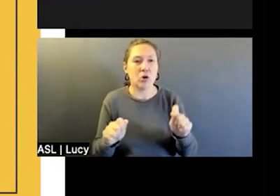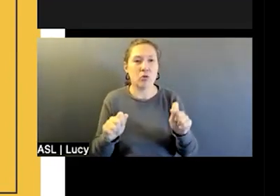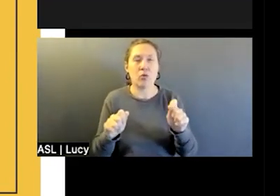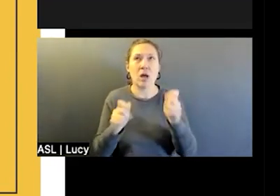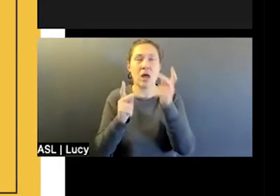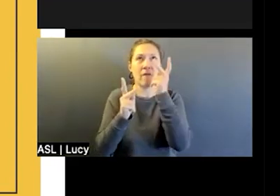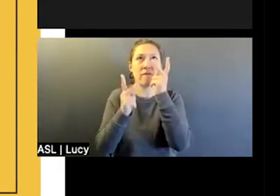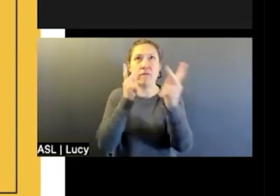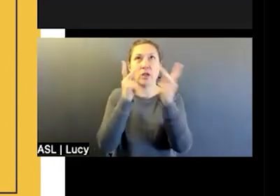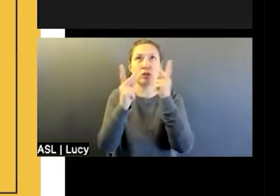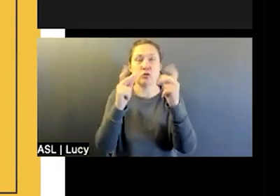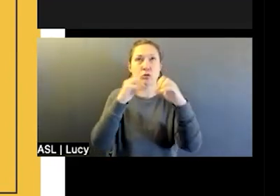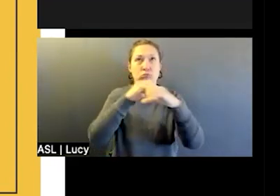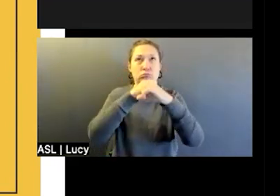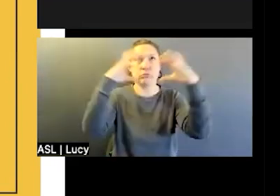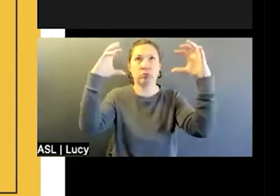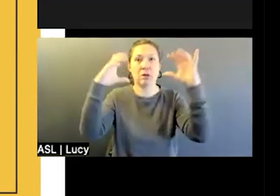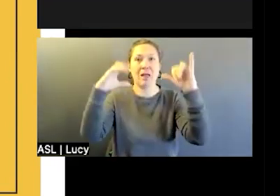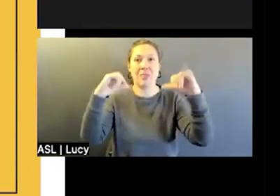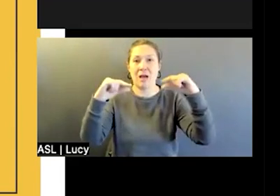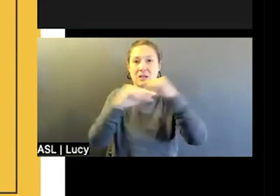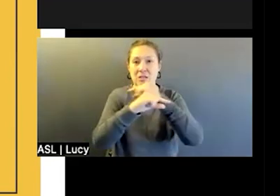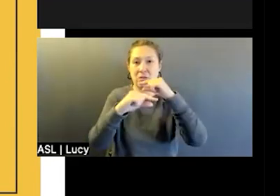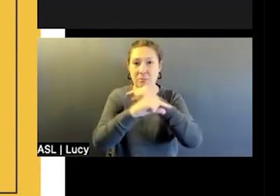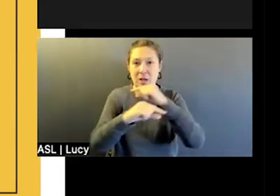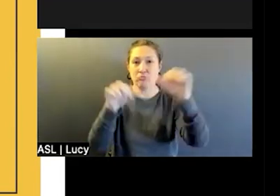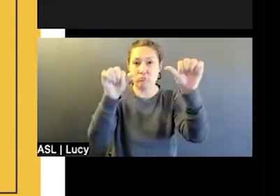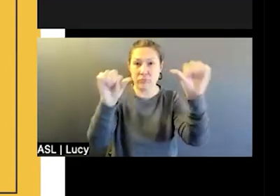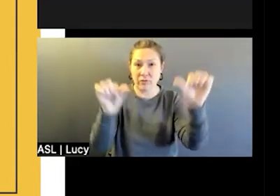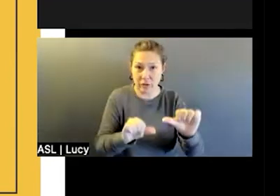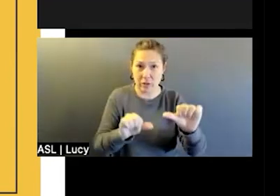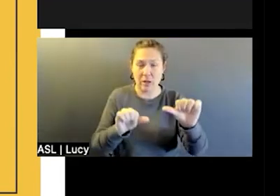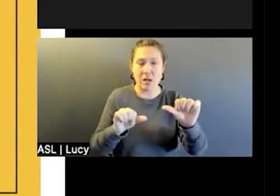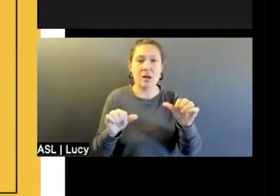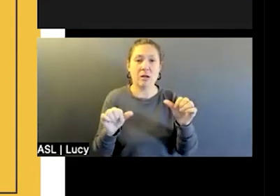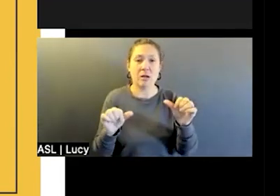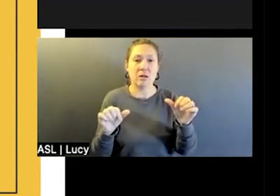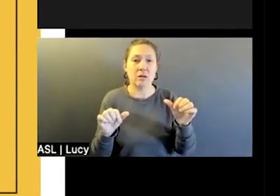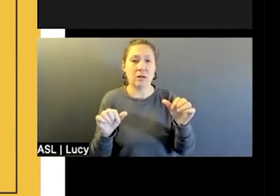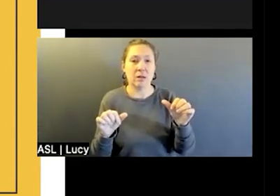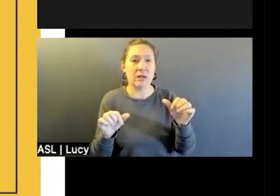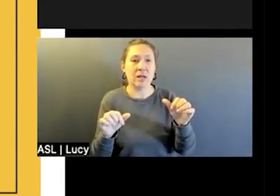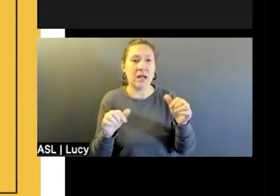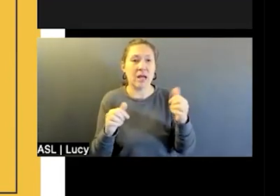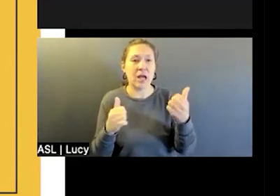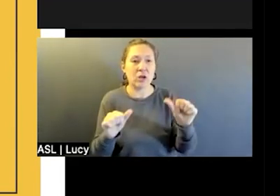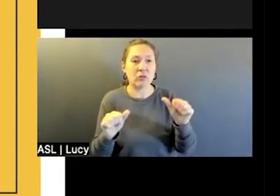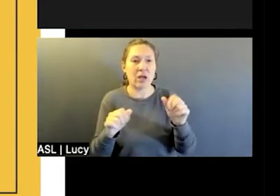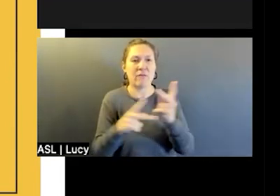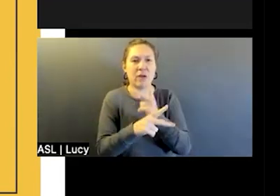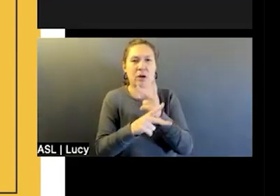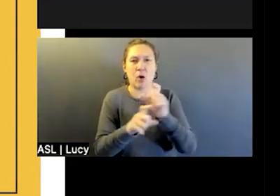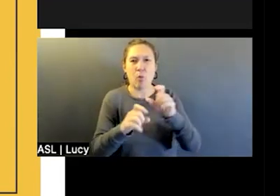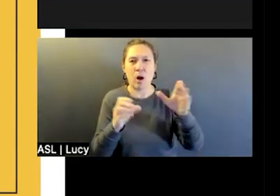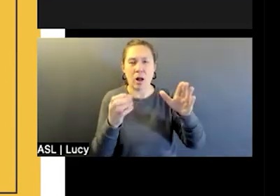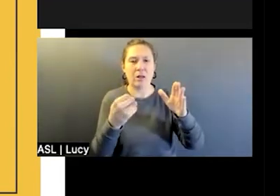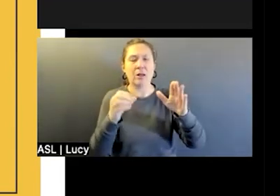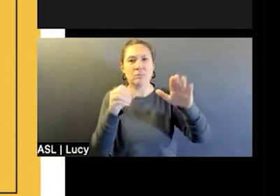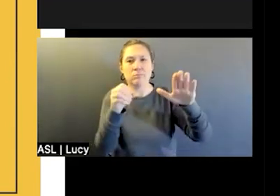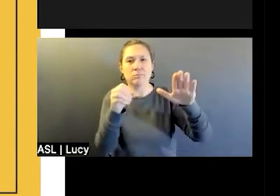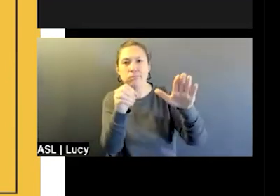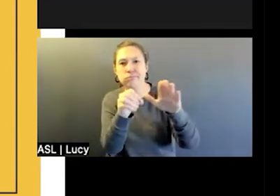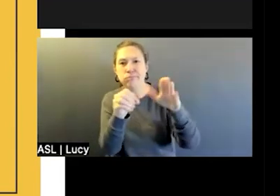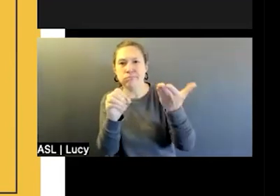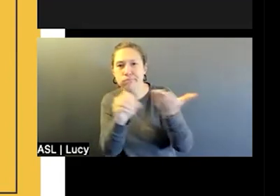this geometrical figure, and particularly to find cutting planes or valid inequalities, if you prefer. It